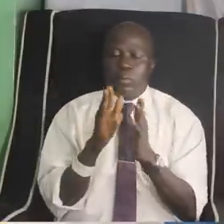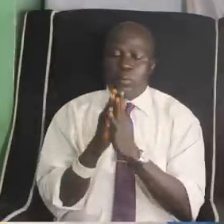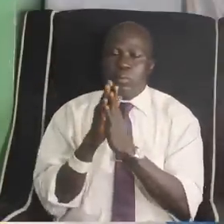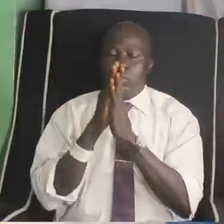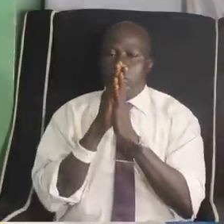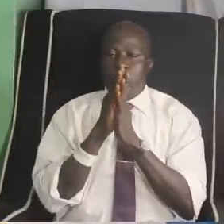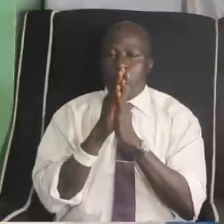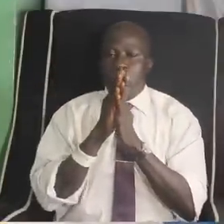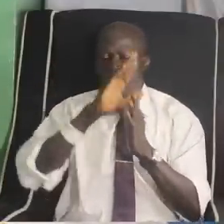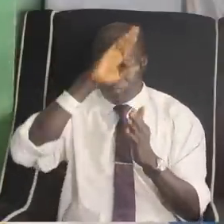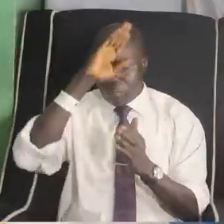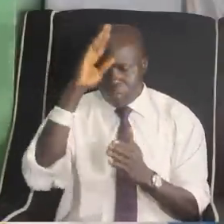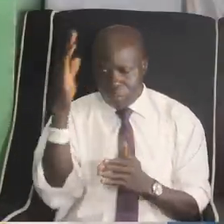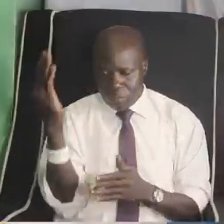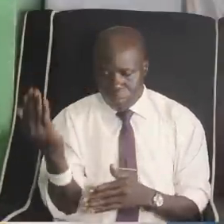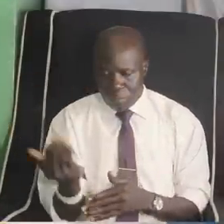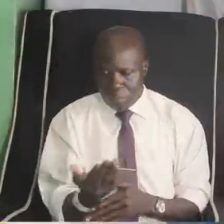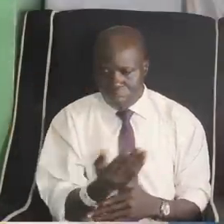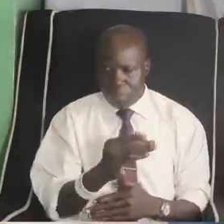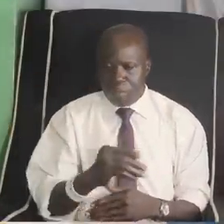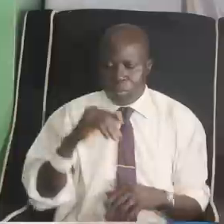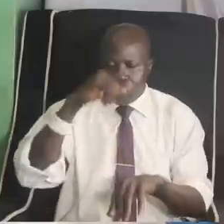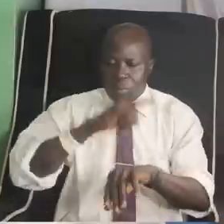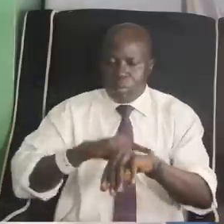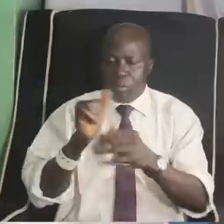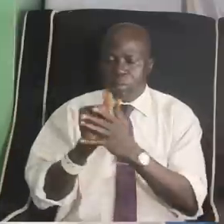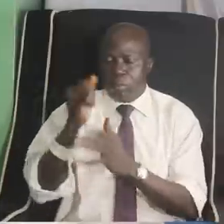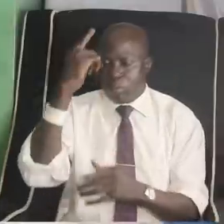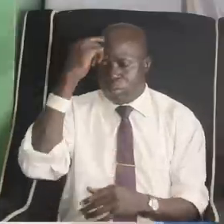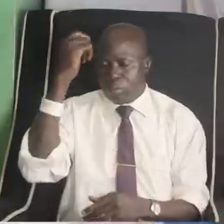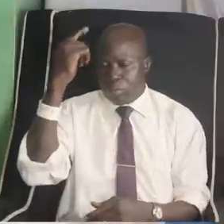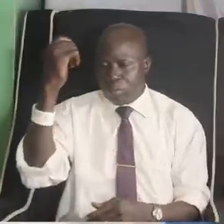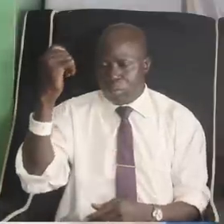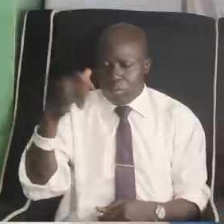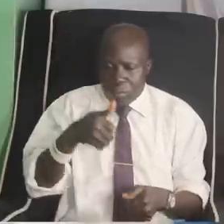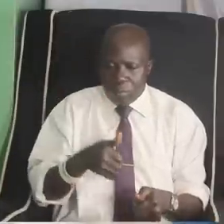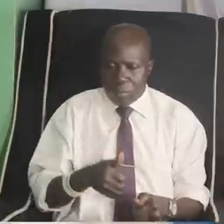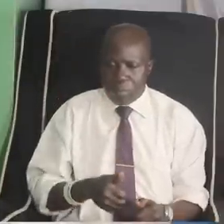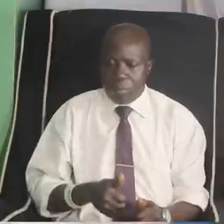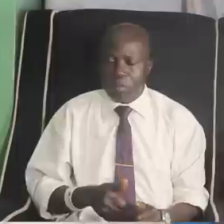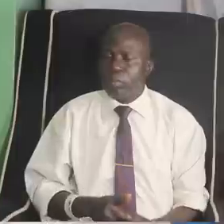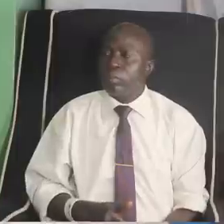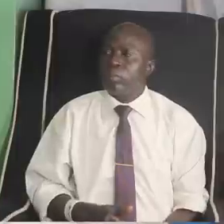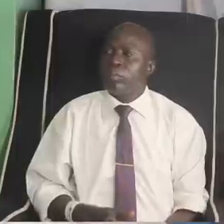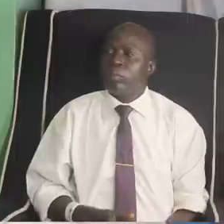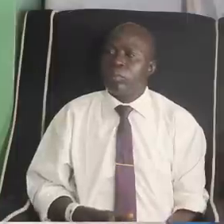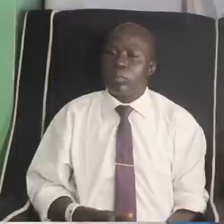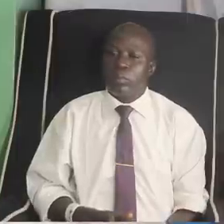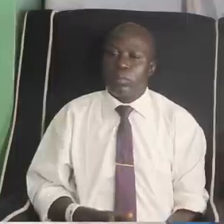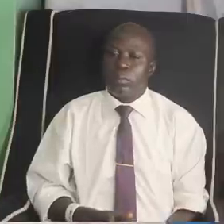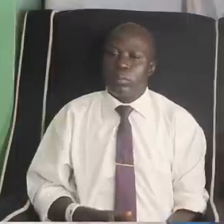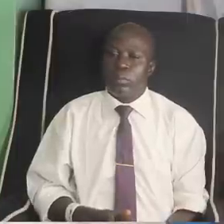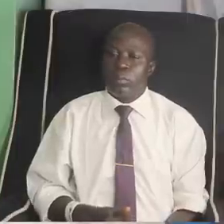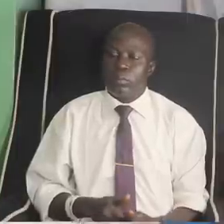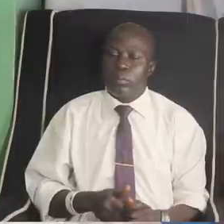Jesus name and Lord. Ekabo si abala ala. Welcome to segments of truth. Lojide apostle. E ma ku ajo do ni o.